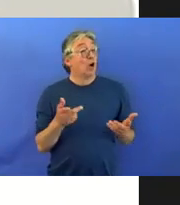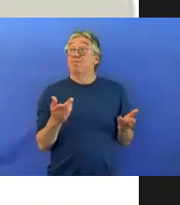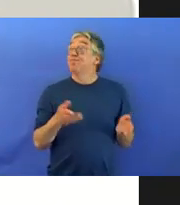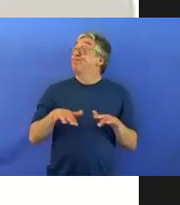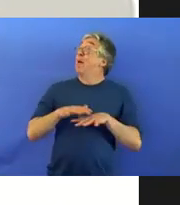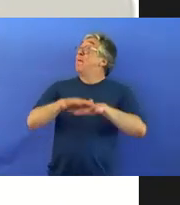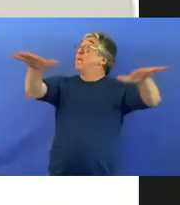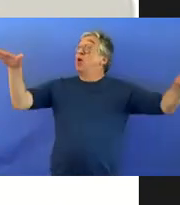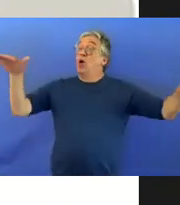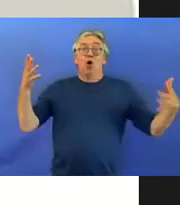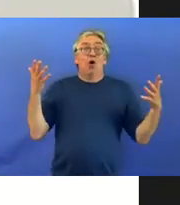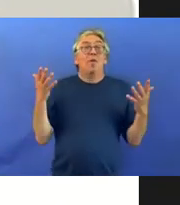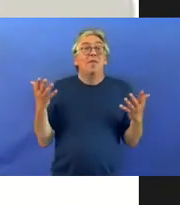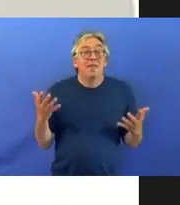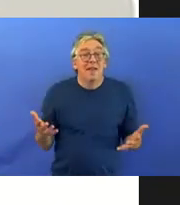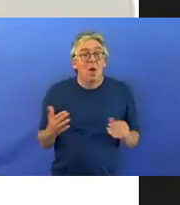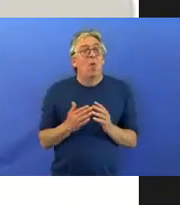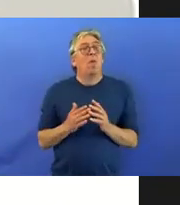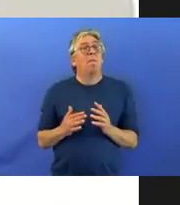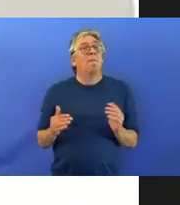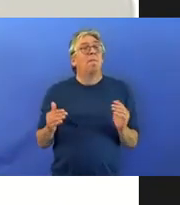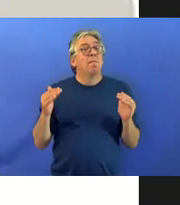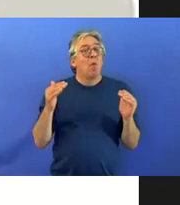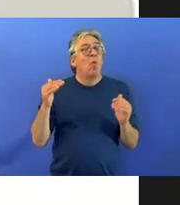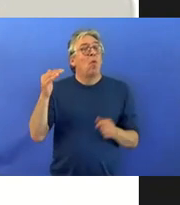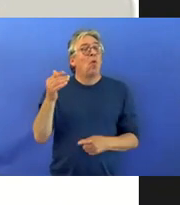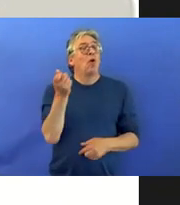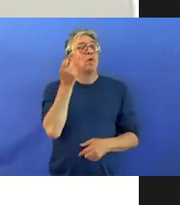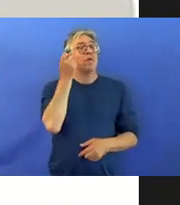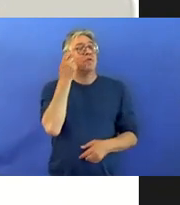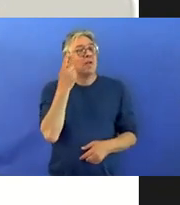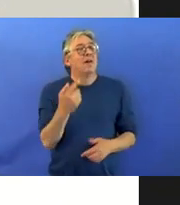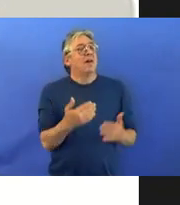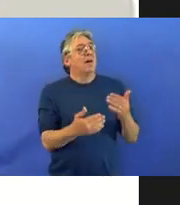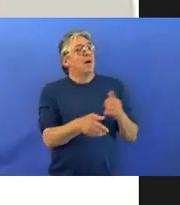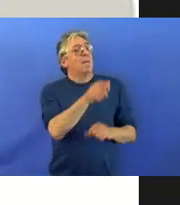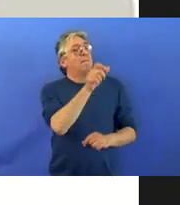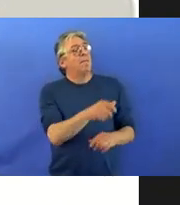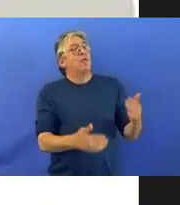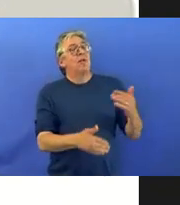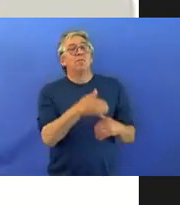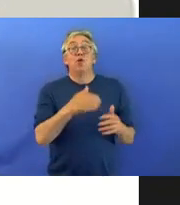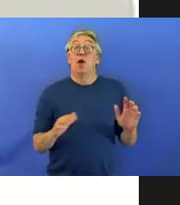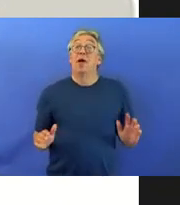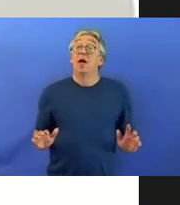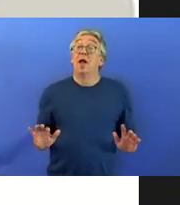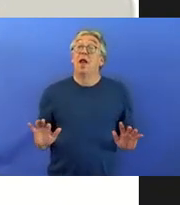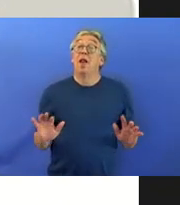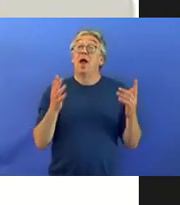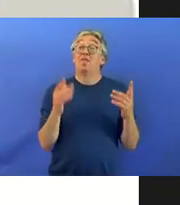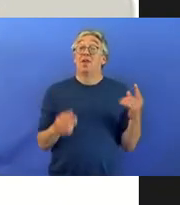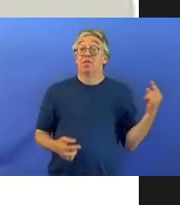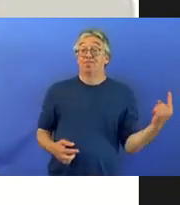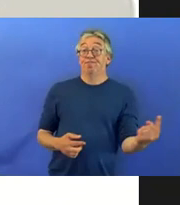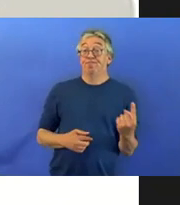person with disability are living in isolation. We are the prisoner in our own homes without any